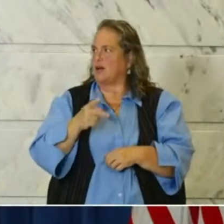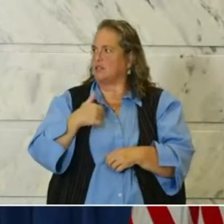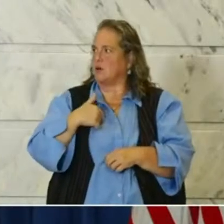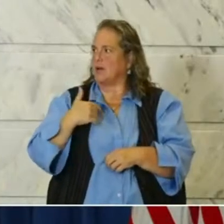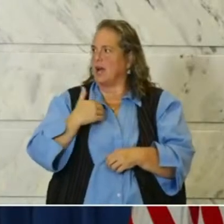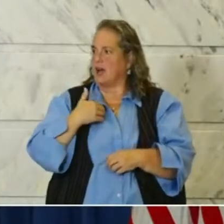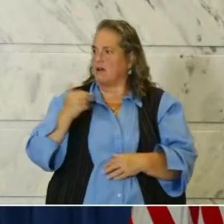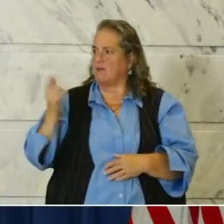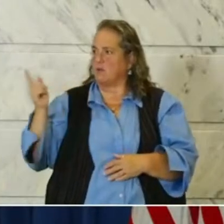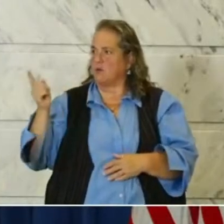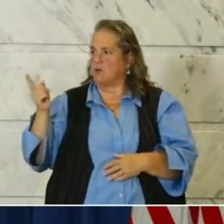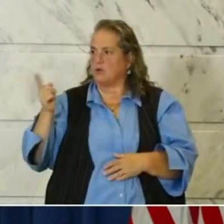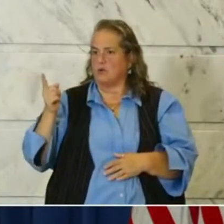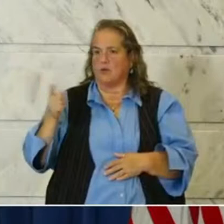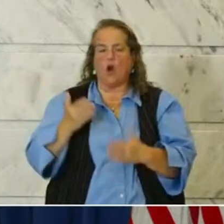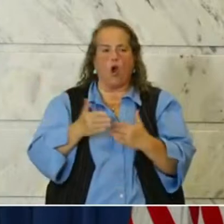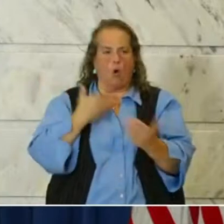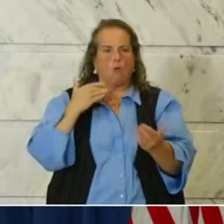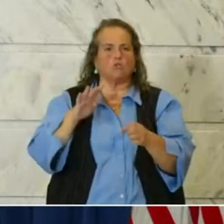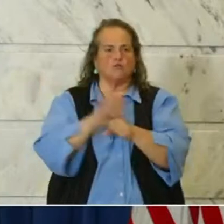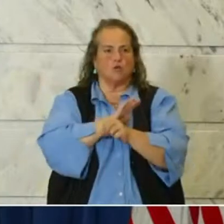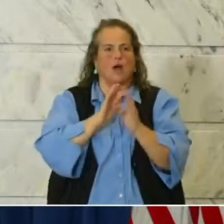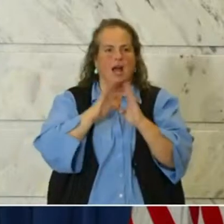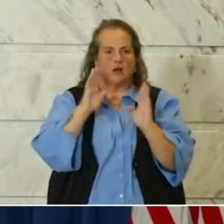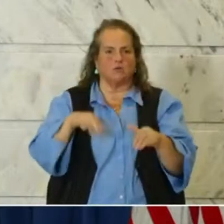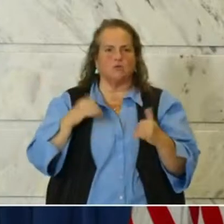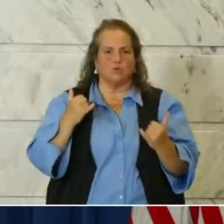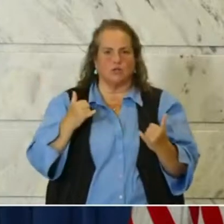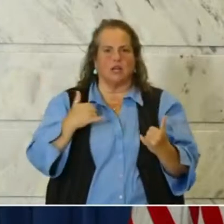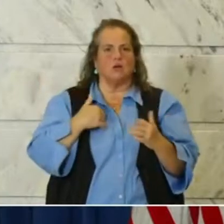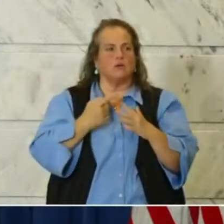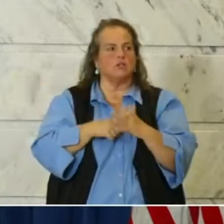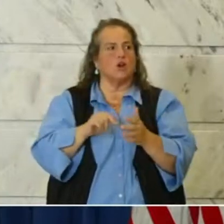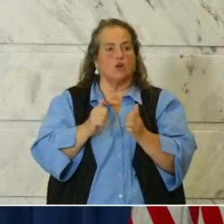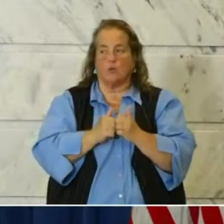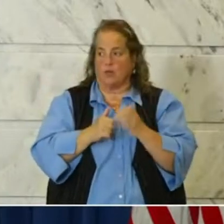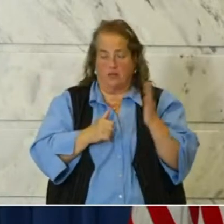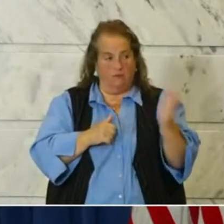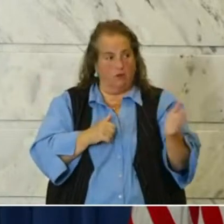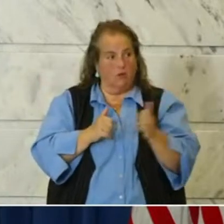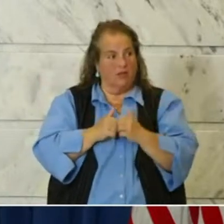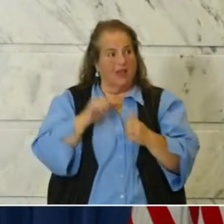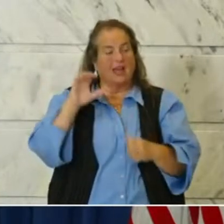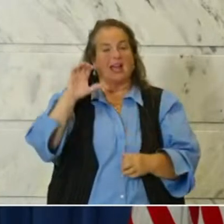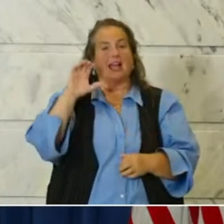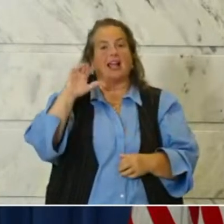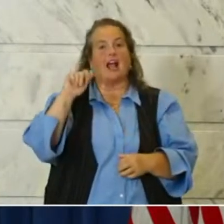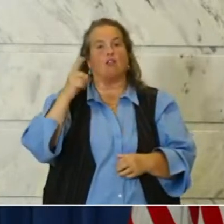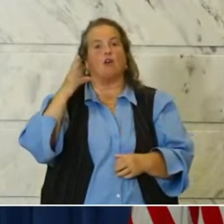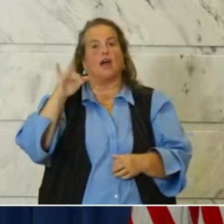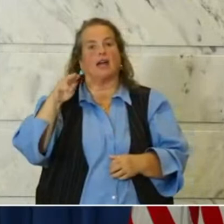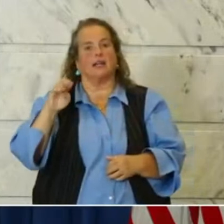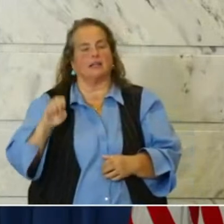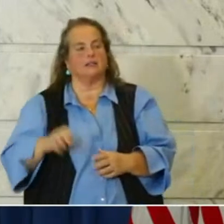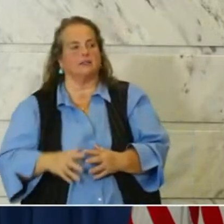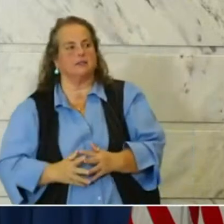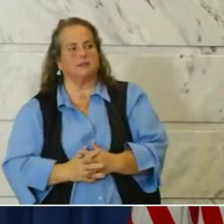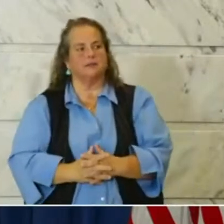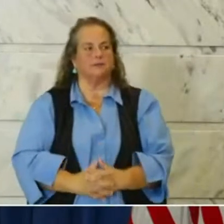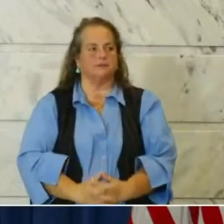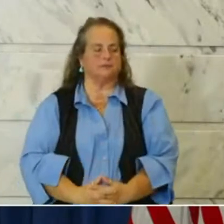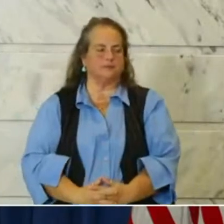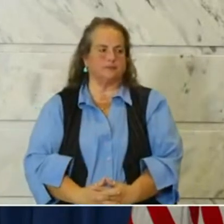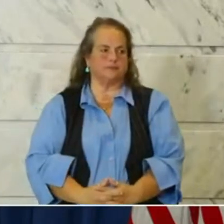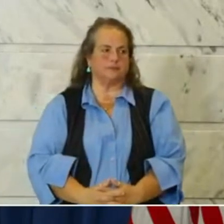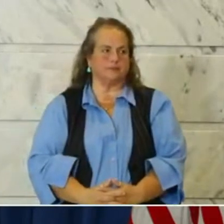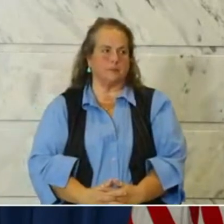got almost a full house today. We'll start, if we can, over here with Catherine. Now that it's been about a